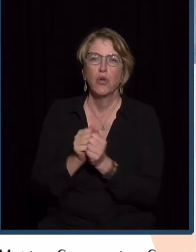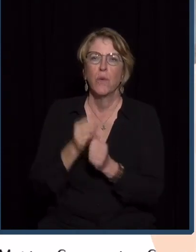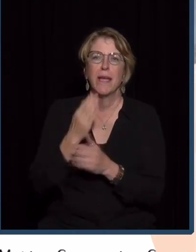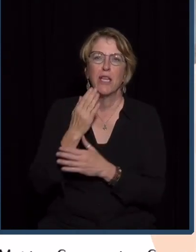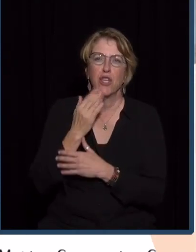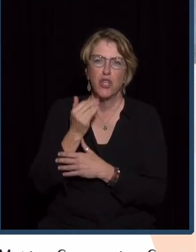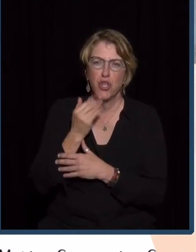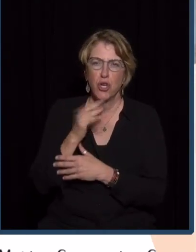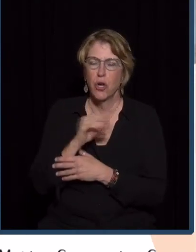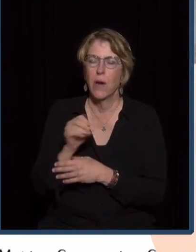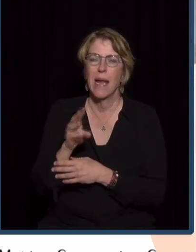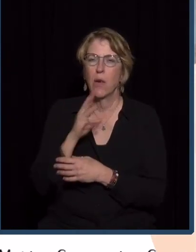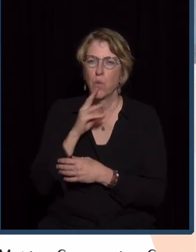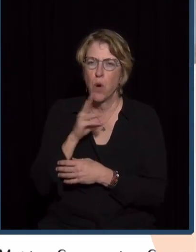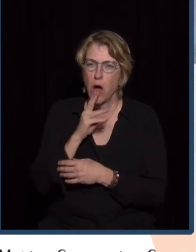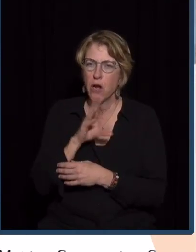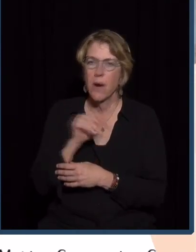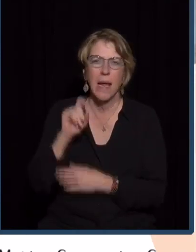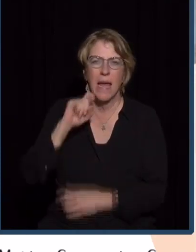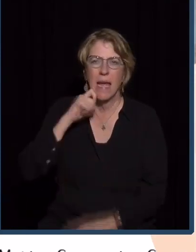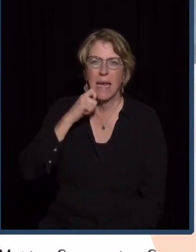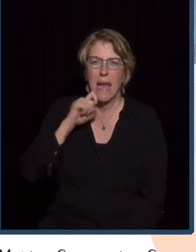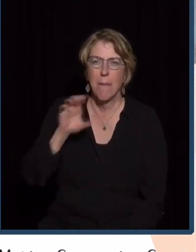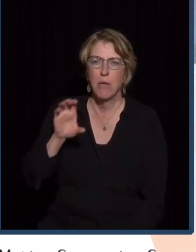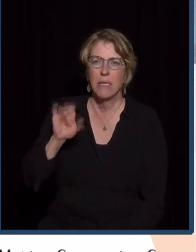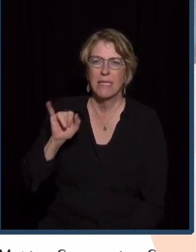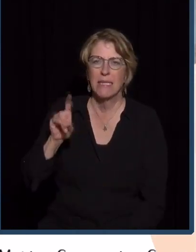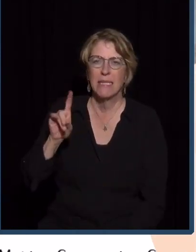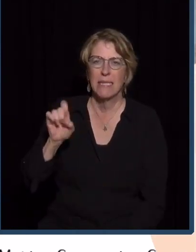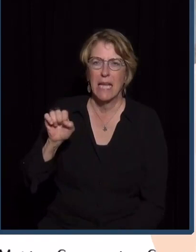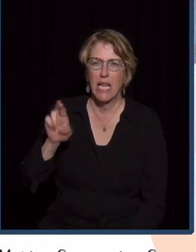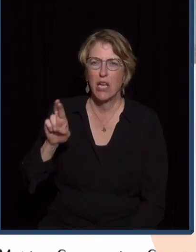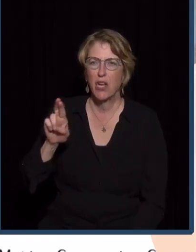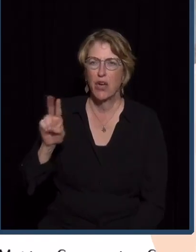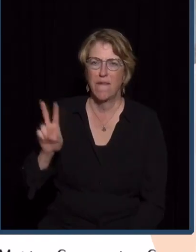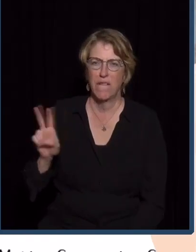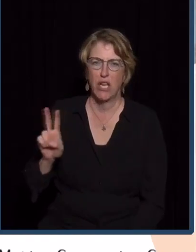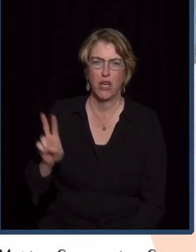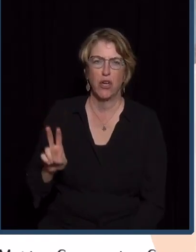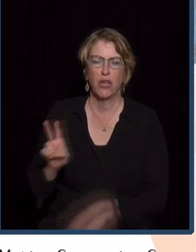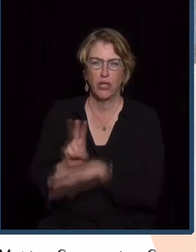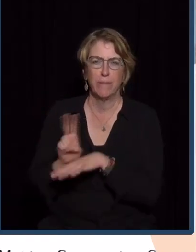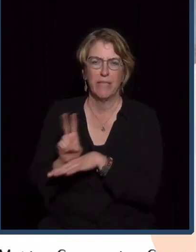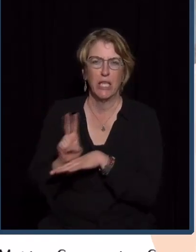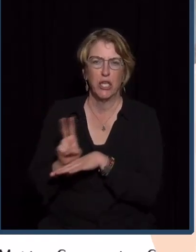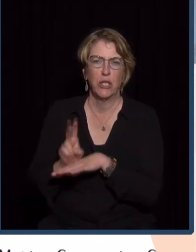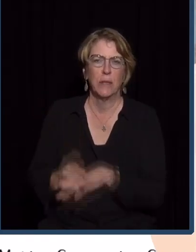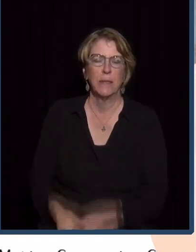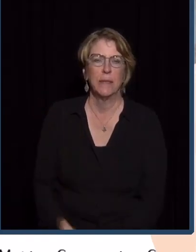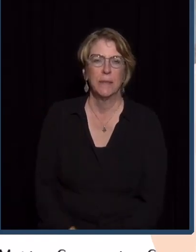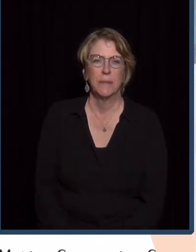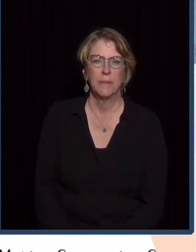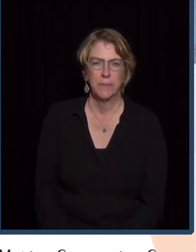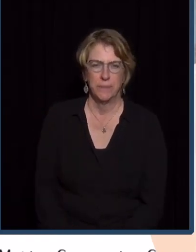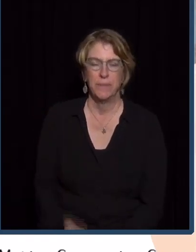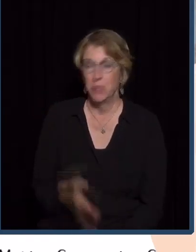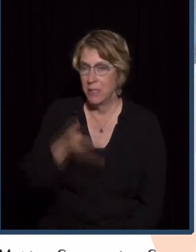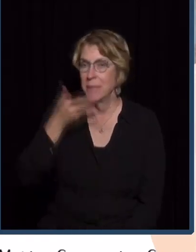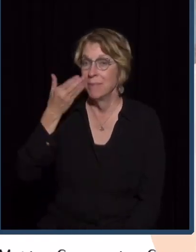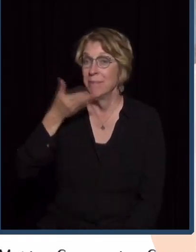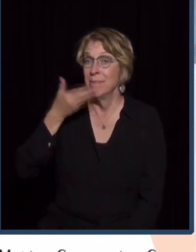cider vinegar. Ooh, all right. That's So what that's makes the shrub. yes. Mm-hmm. Oh, yeah. You can smell it. And there we